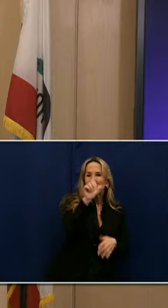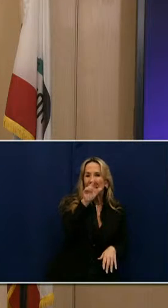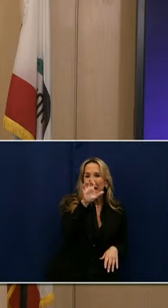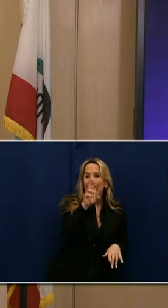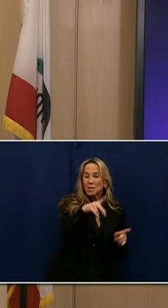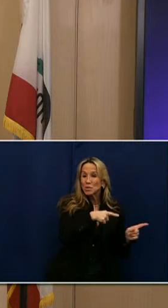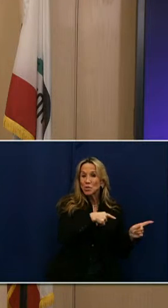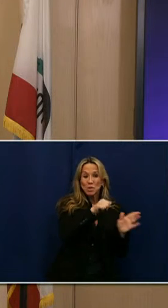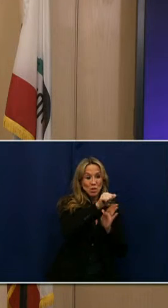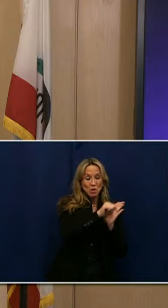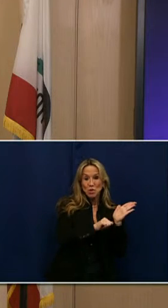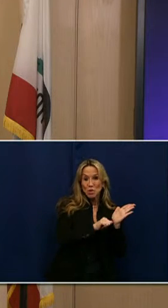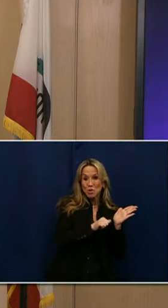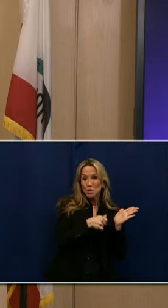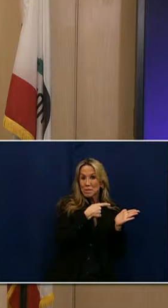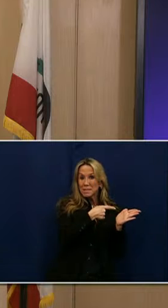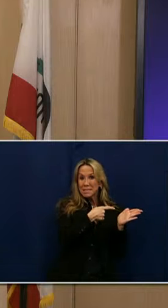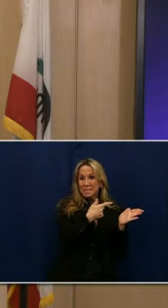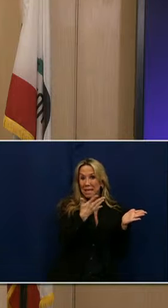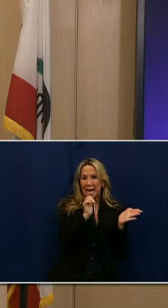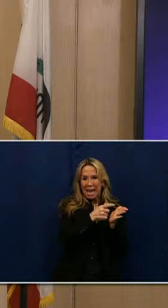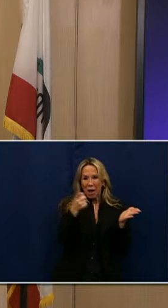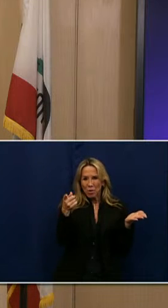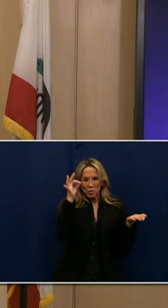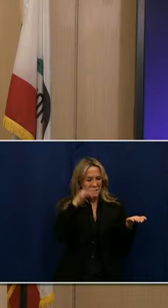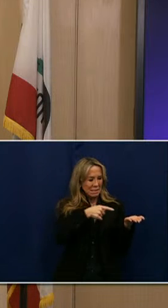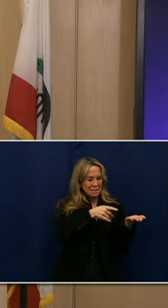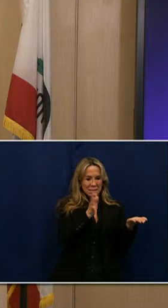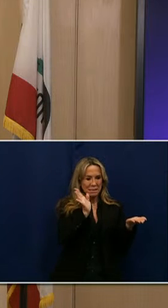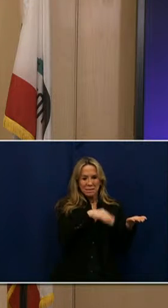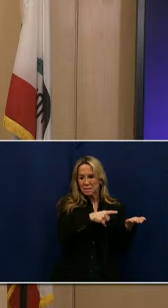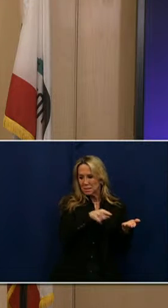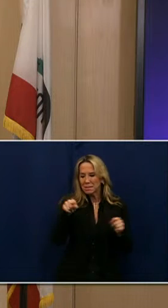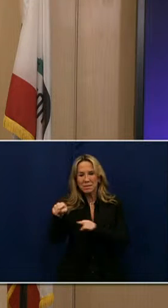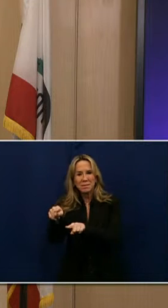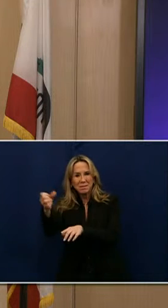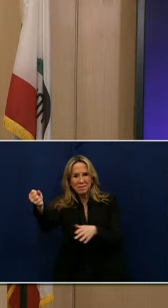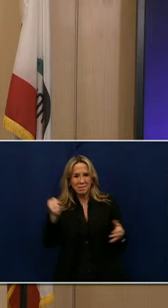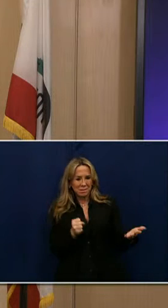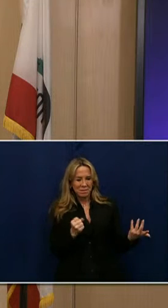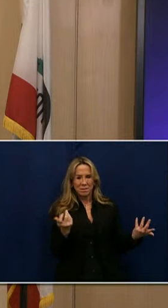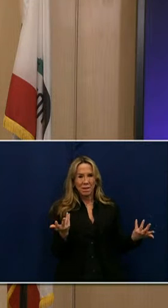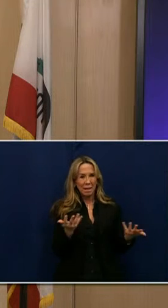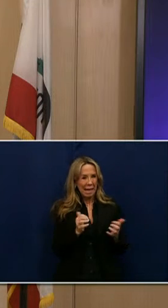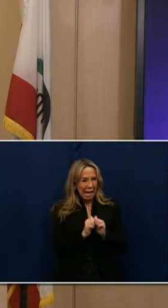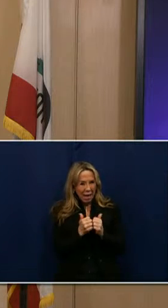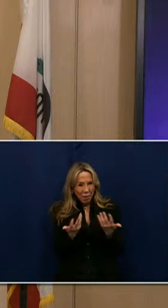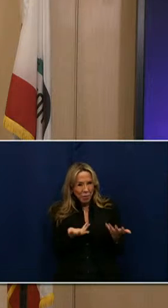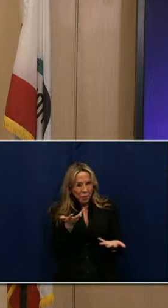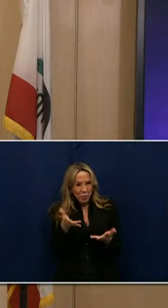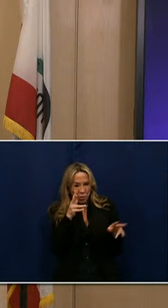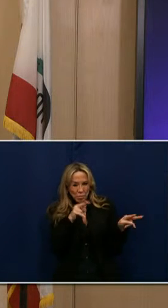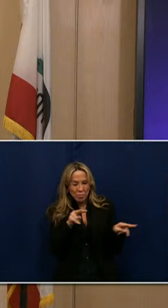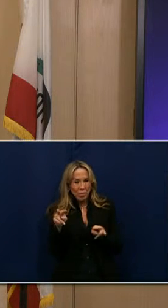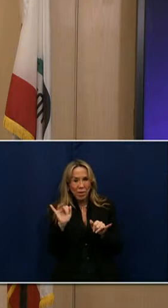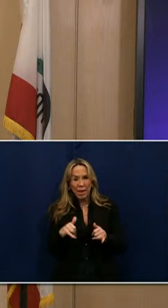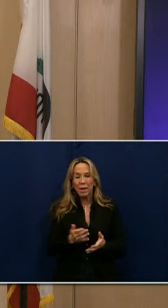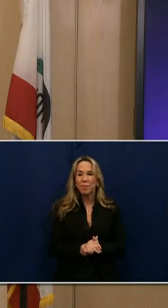who didn't follow the health orders and got COVID? Okay, Supervisor Fletcher is going to start off answering that question.